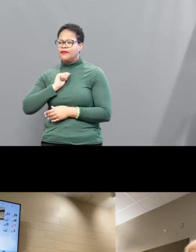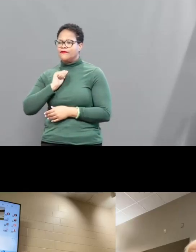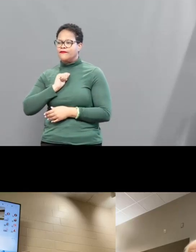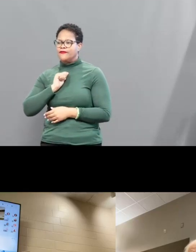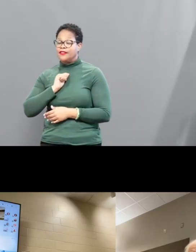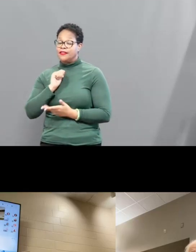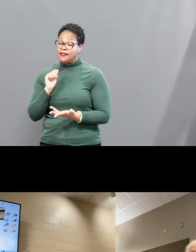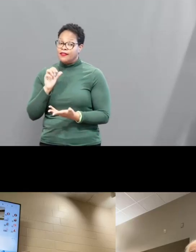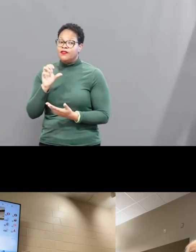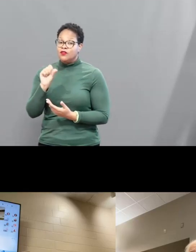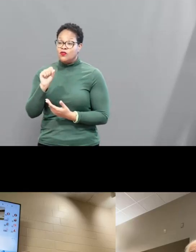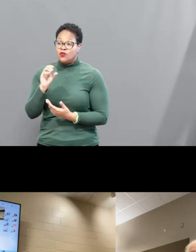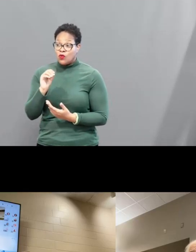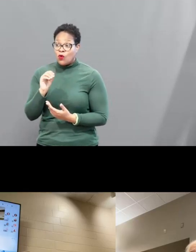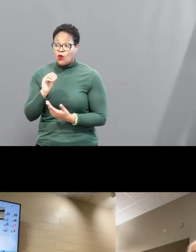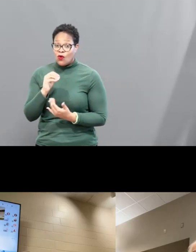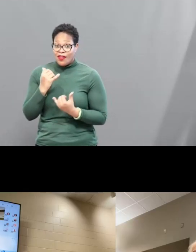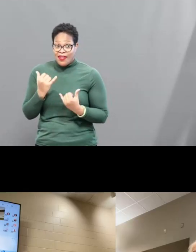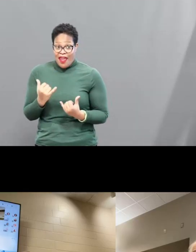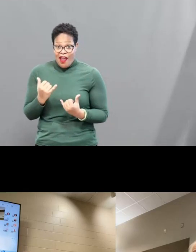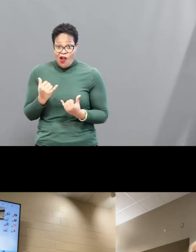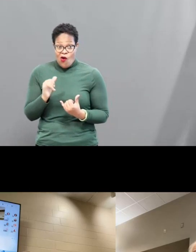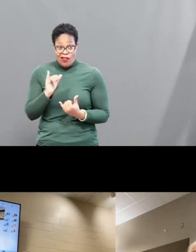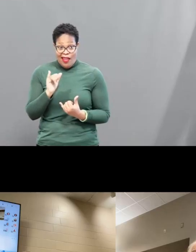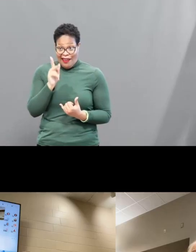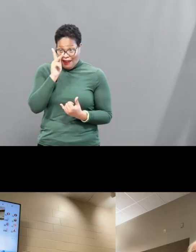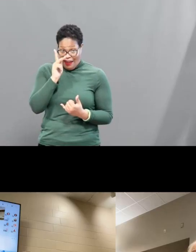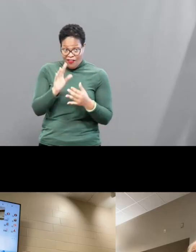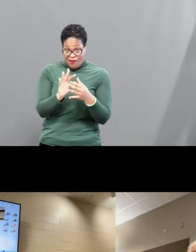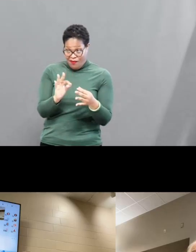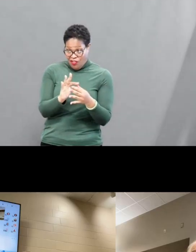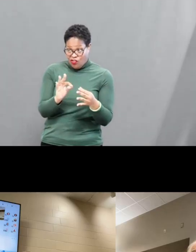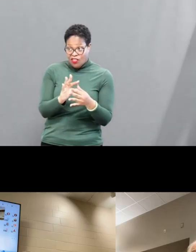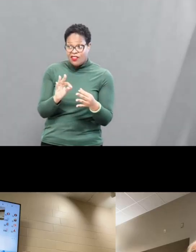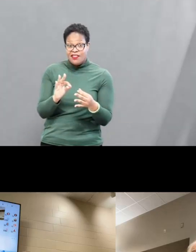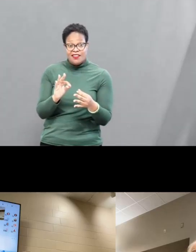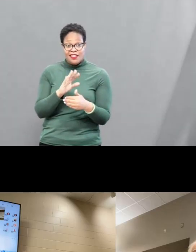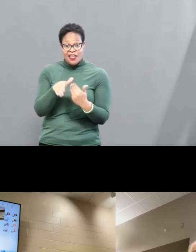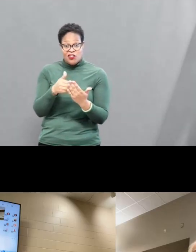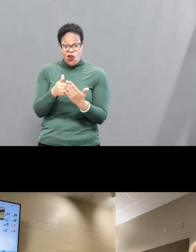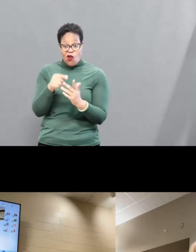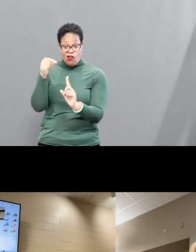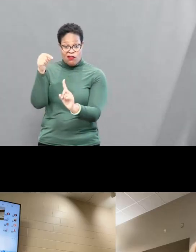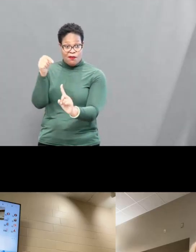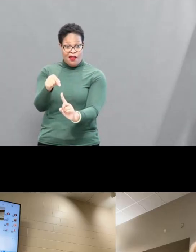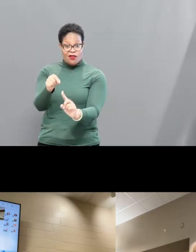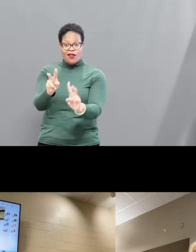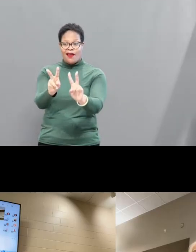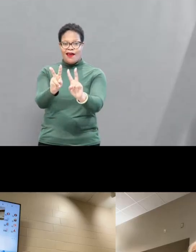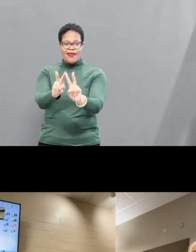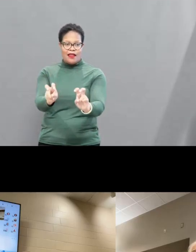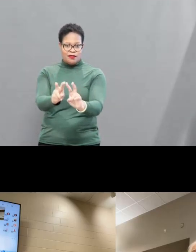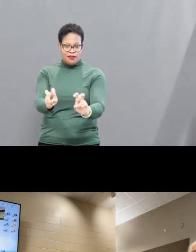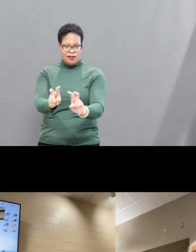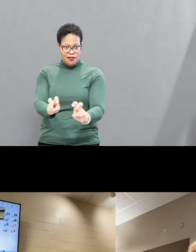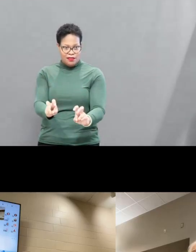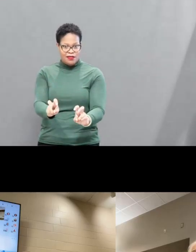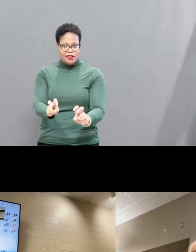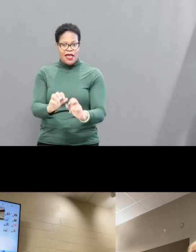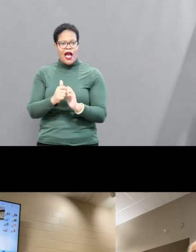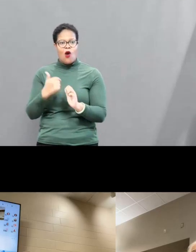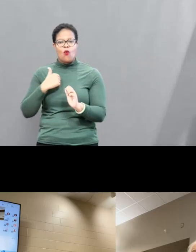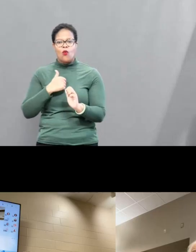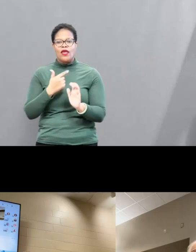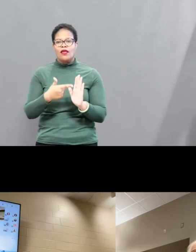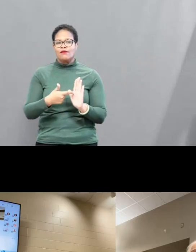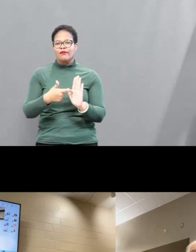So it's all now, like Kevin says, it's all about analysis and how we